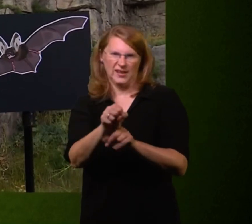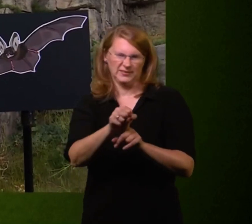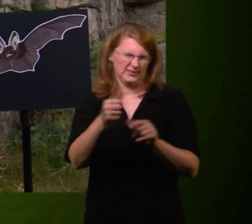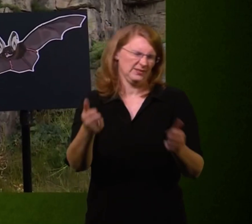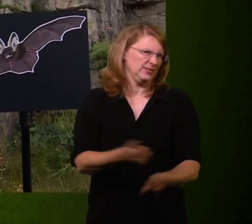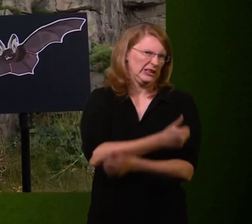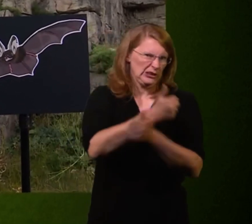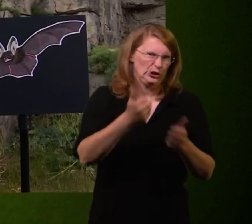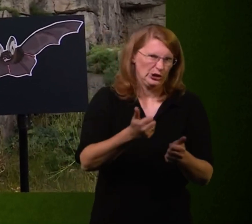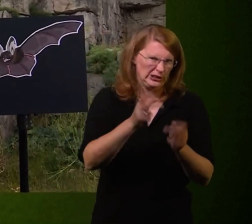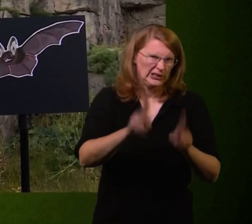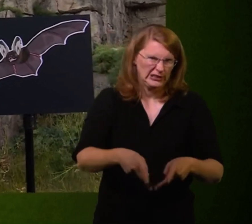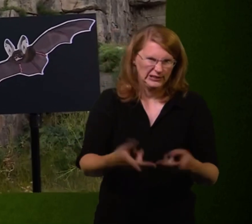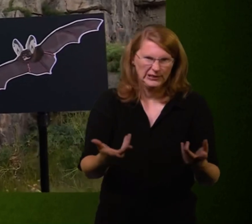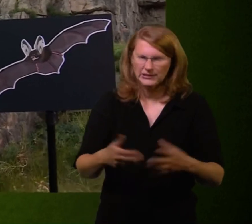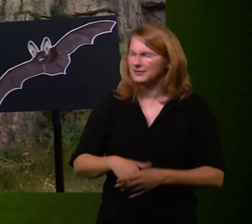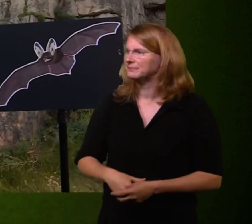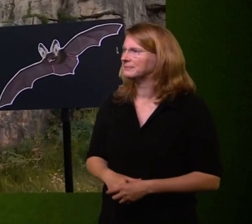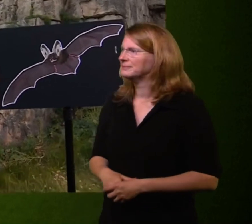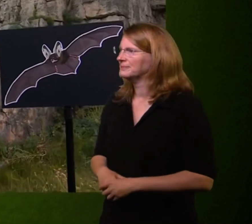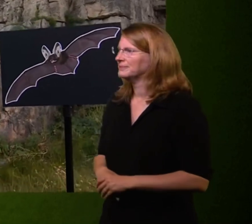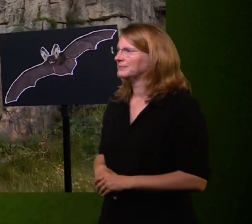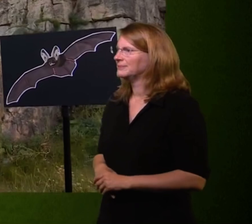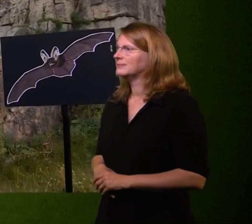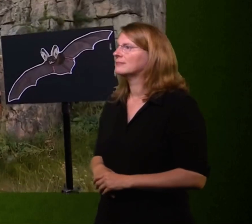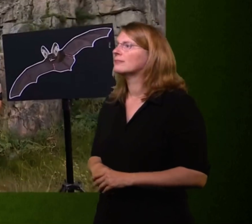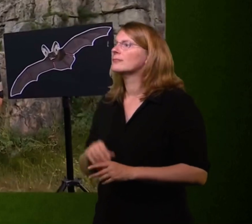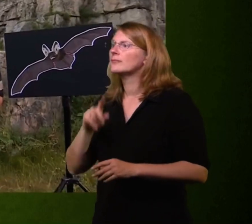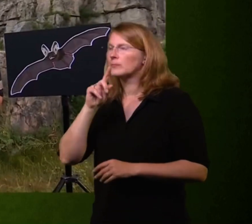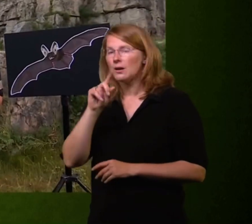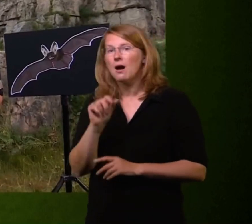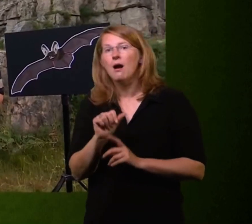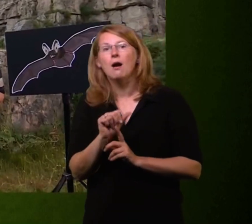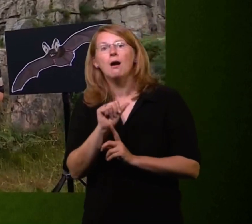sadly for the moth, it's game over. However, there is something called